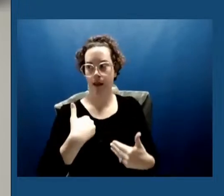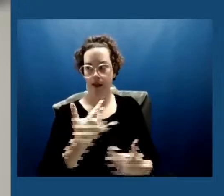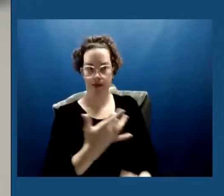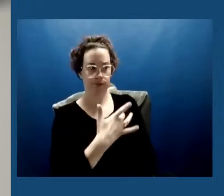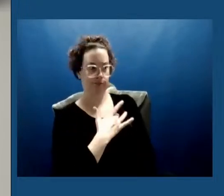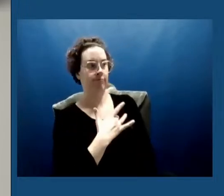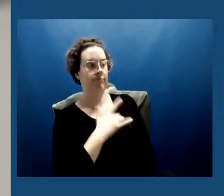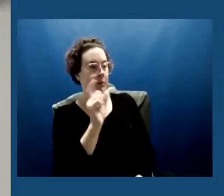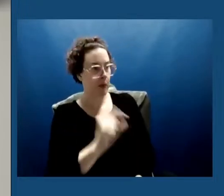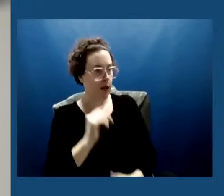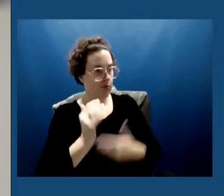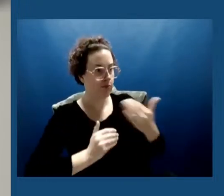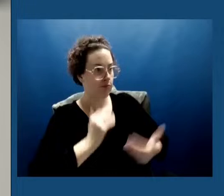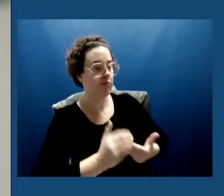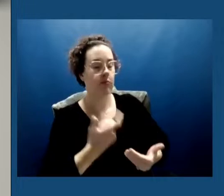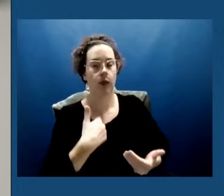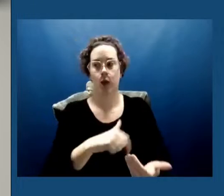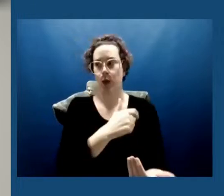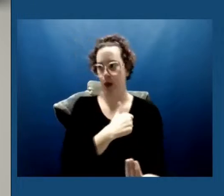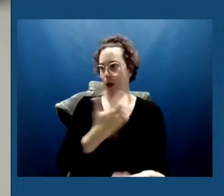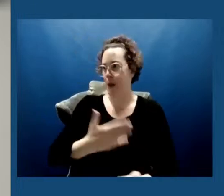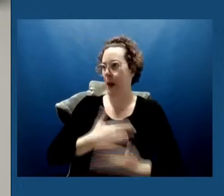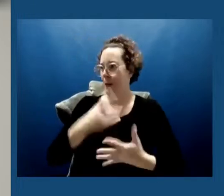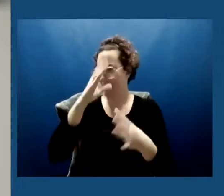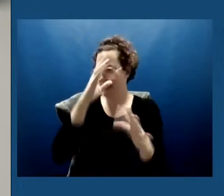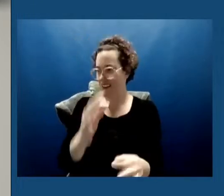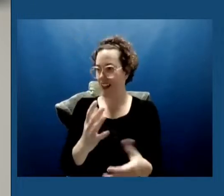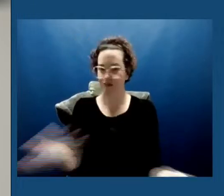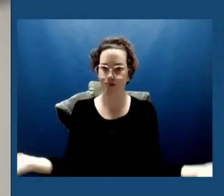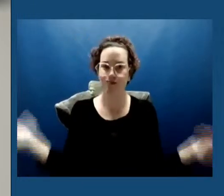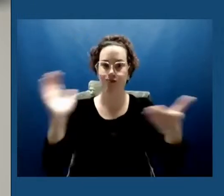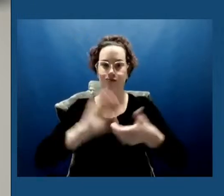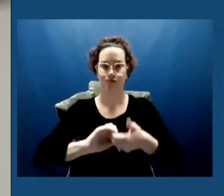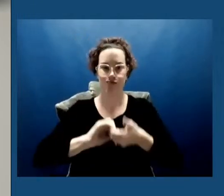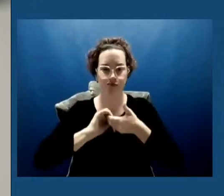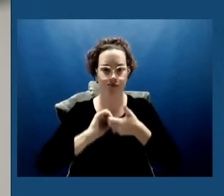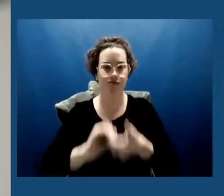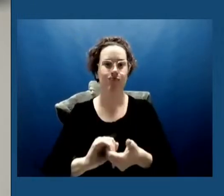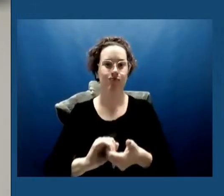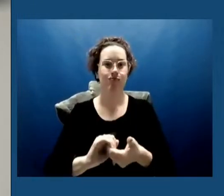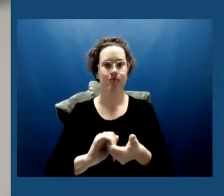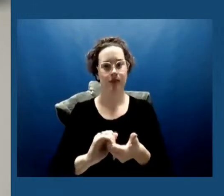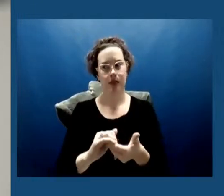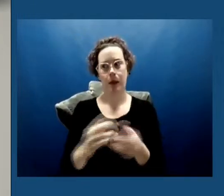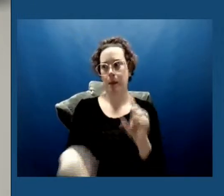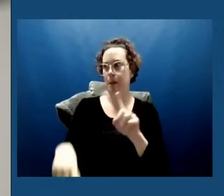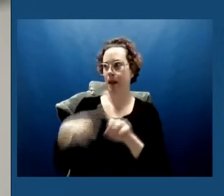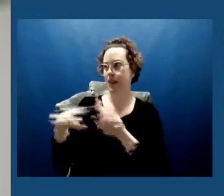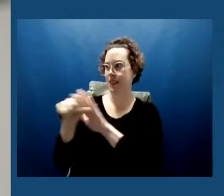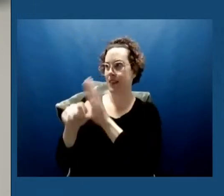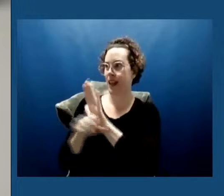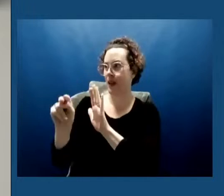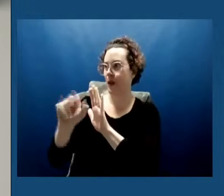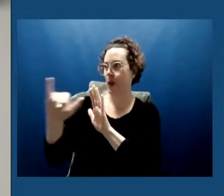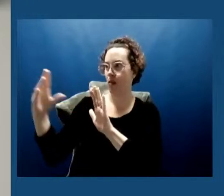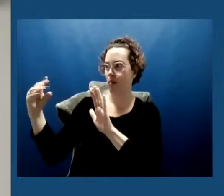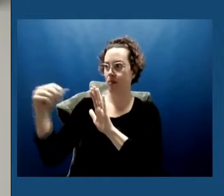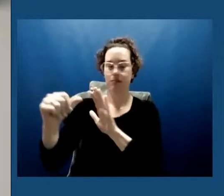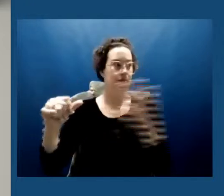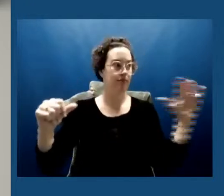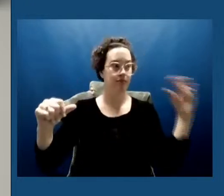we're so glad that we decided to form this partnership, co-invest with the state of New York. Now